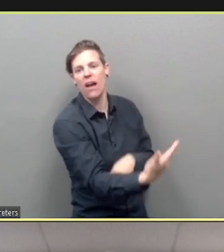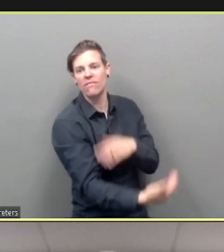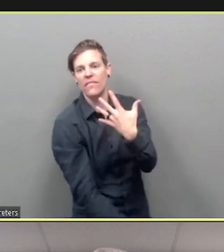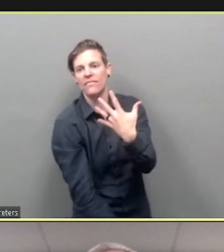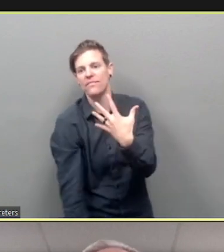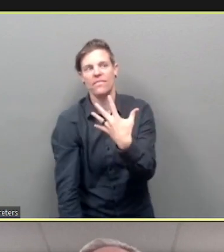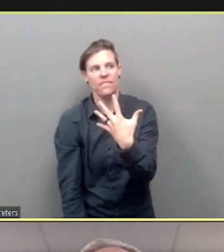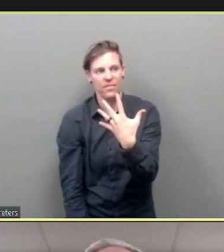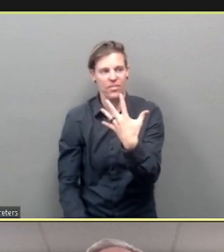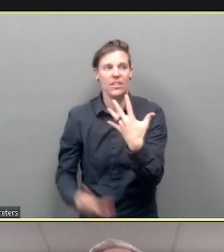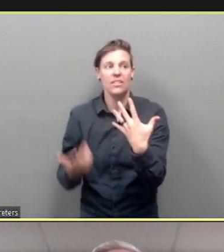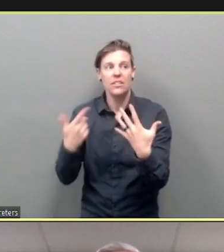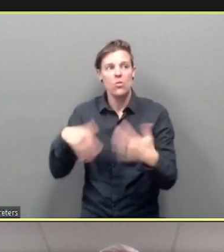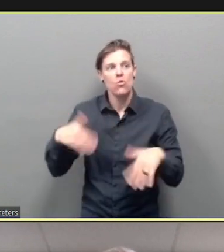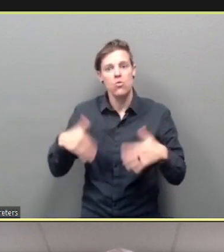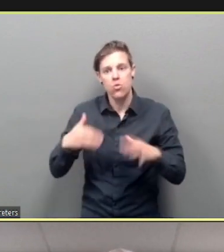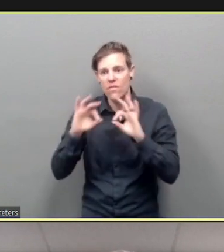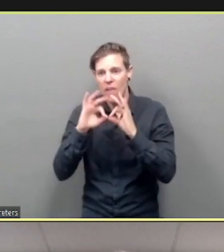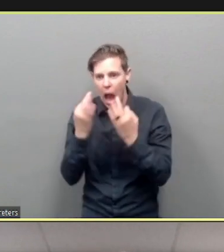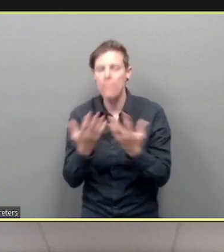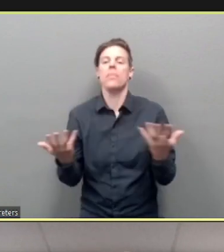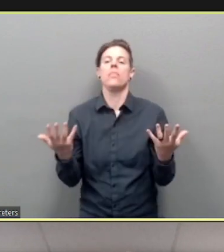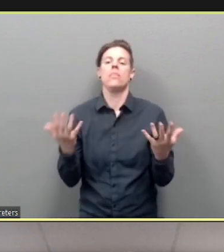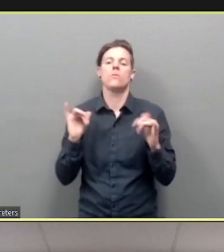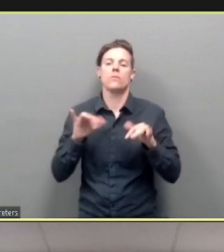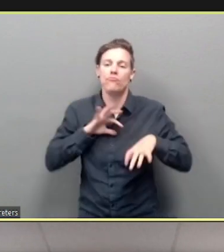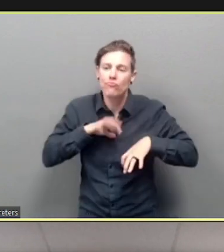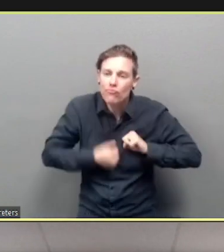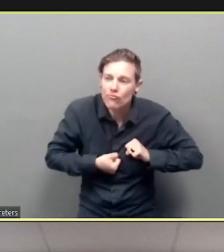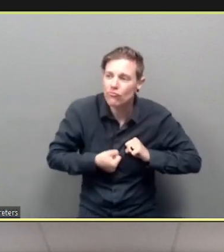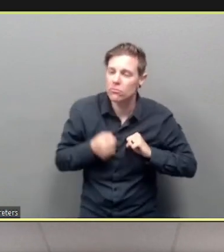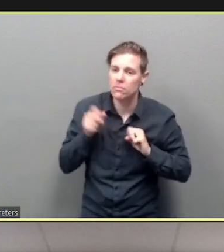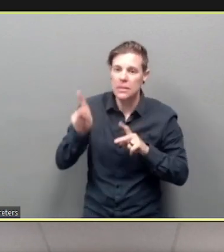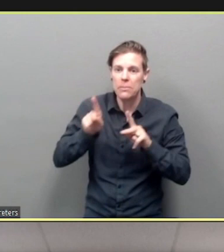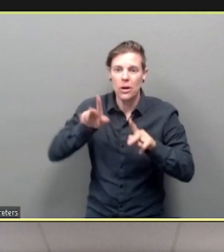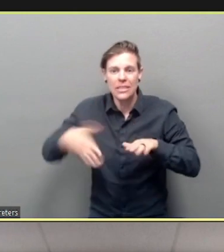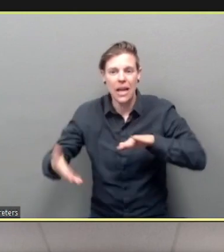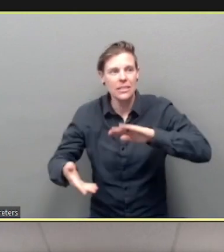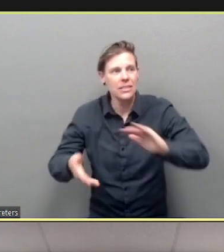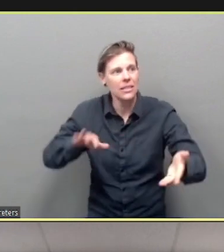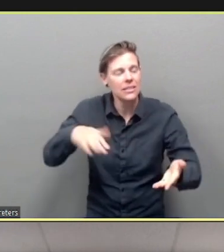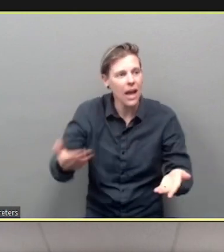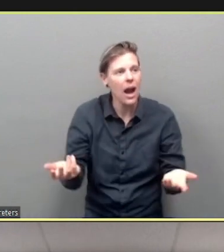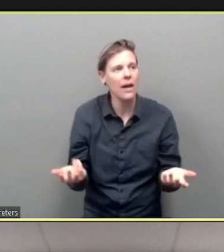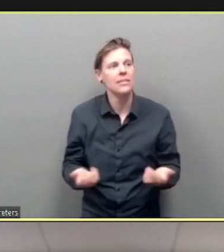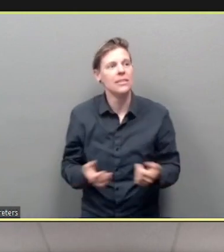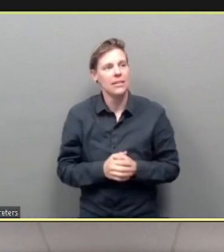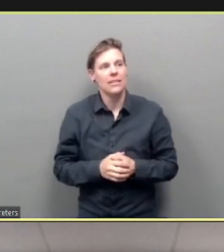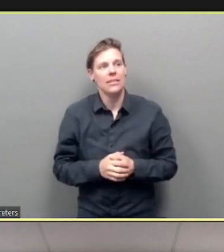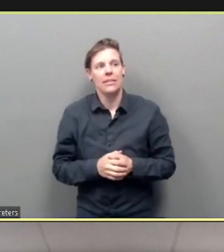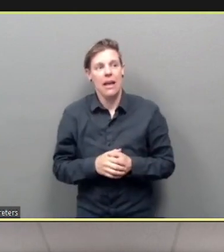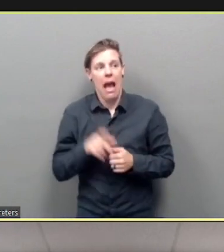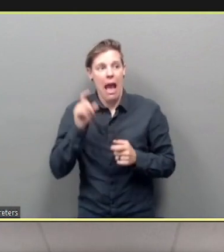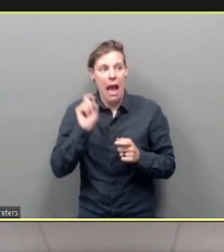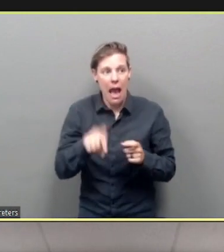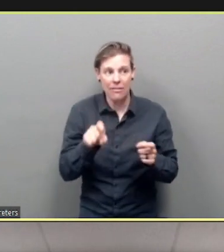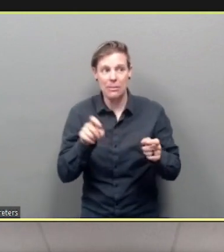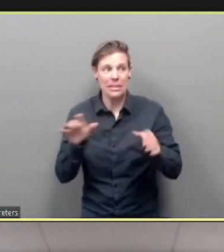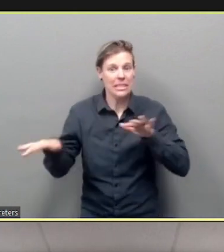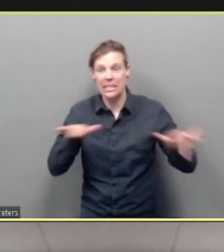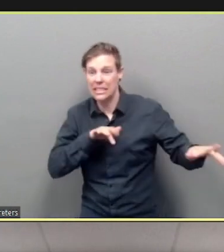family and the hospital workers who have to deal with that every single day. Next slide, please,